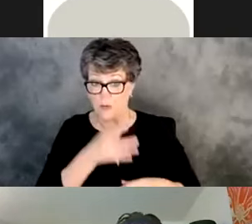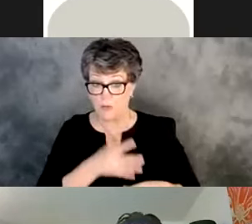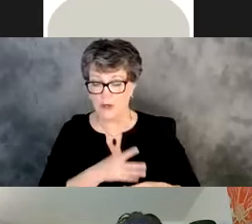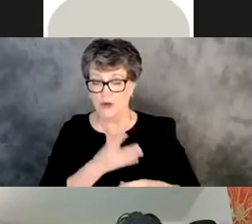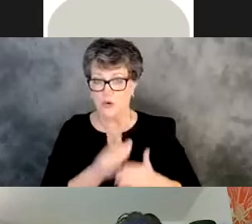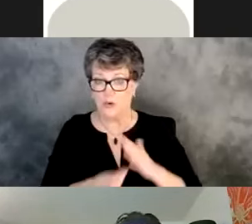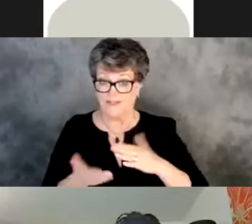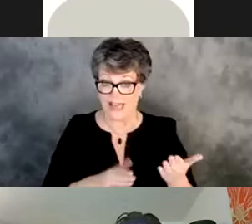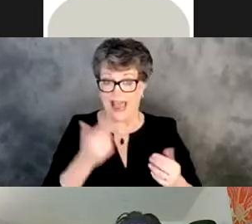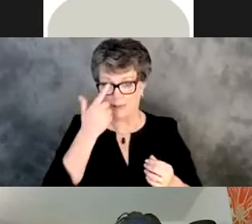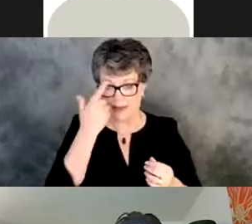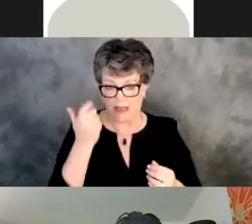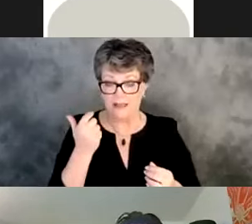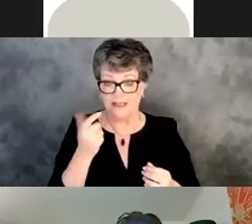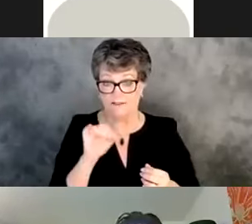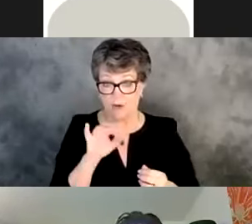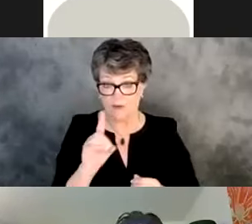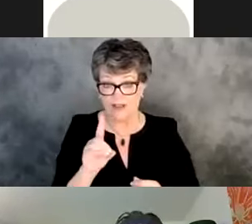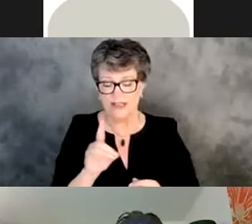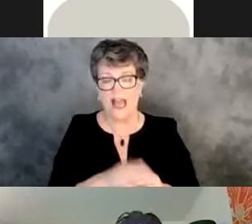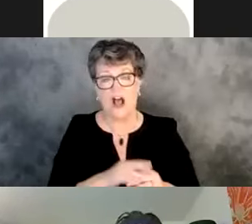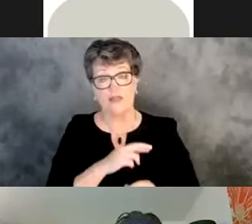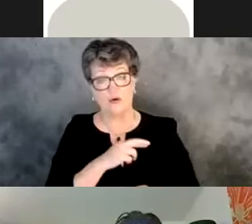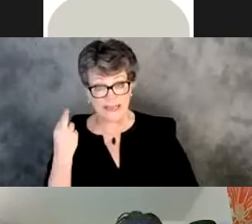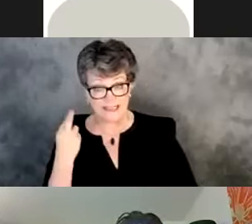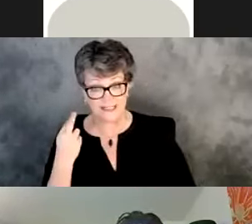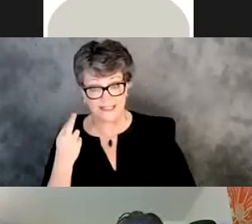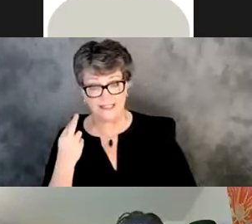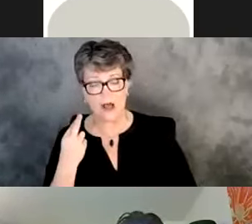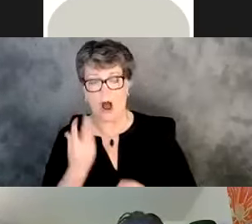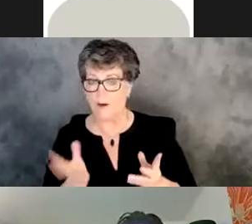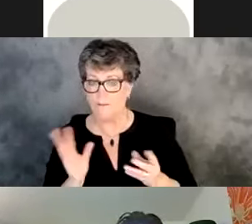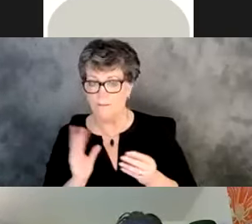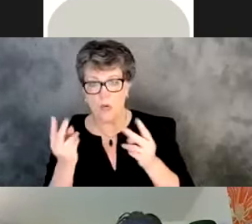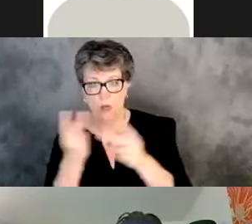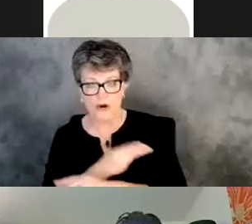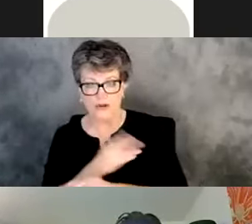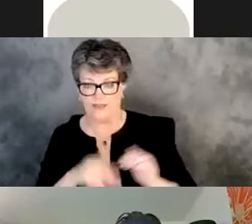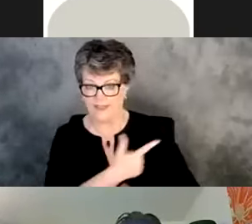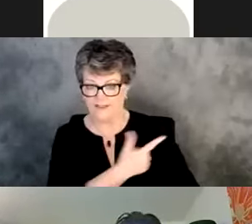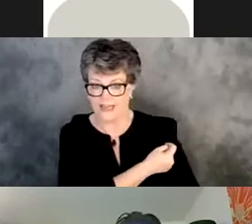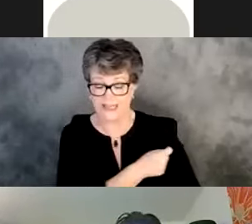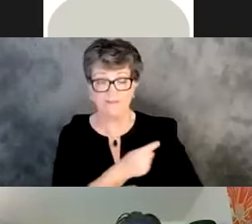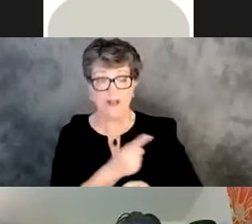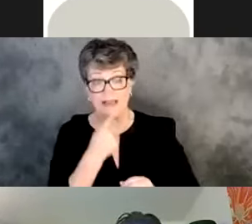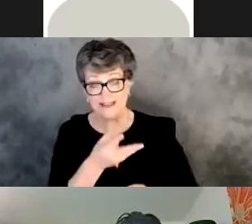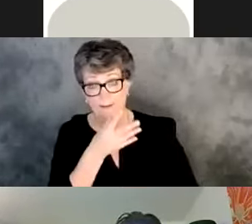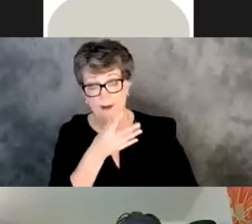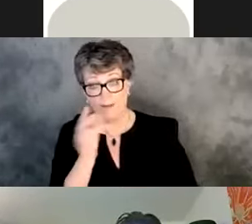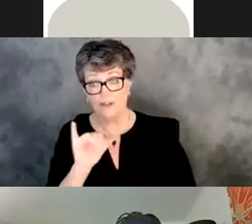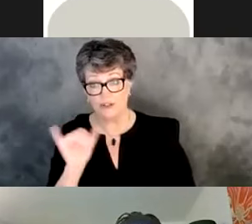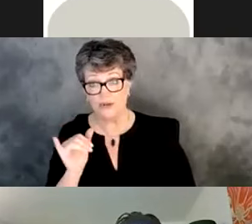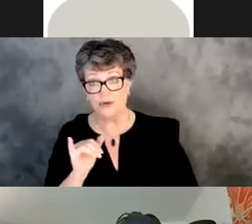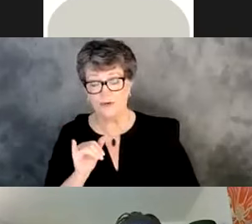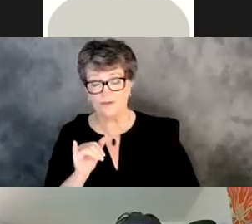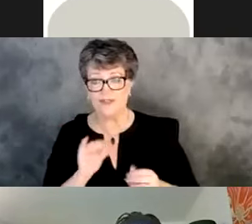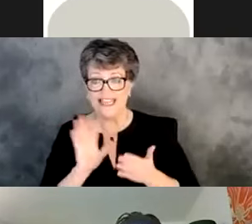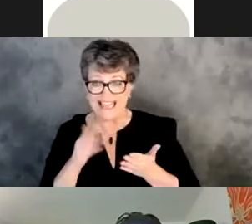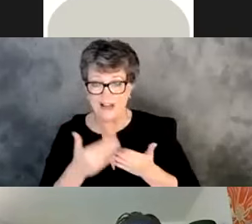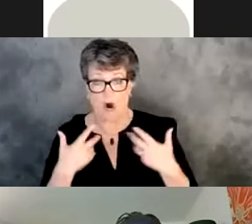are infinitely higher. And more importantly, the same way that we try and tell moms to take all these